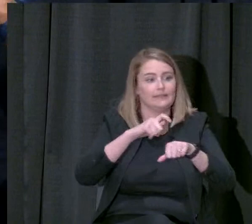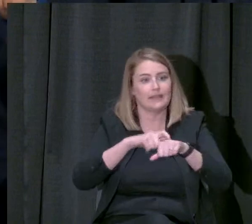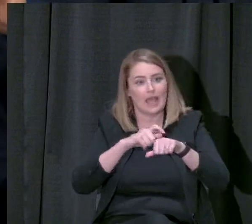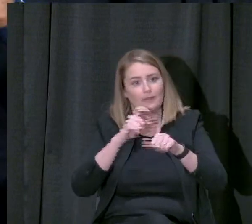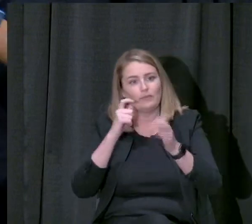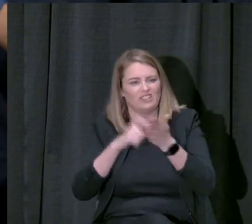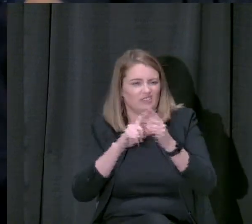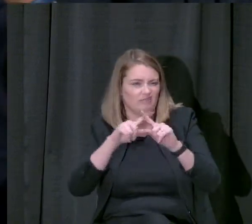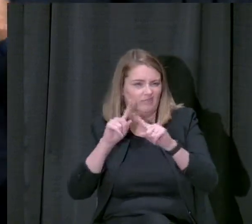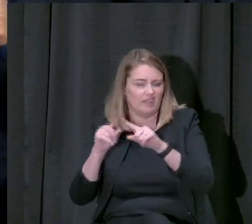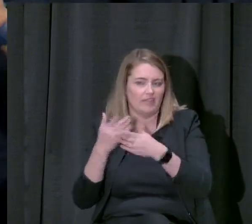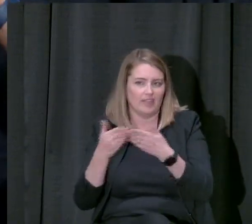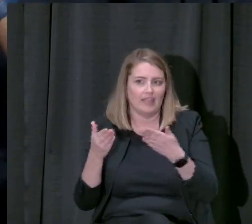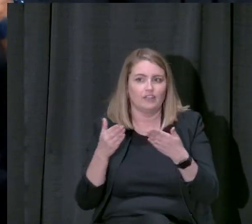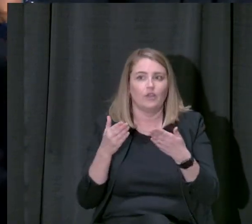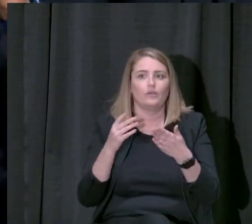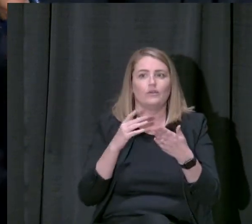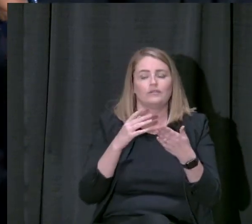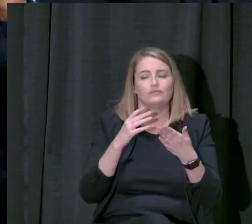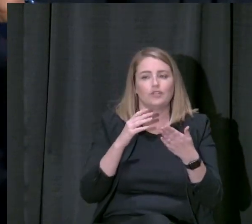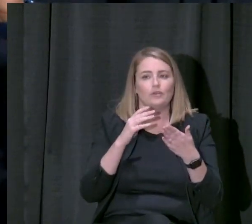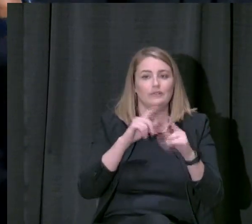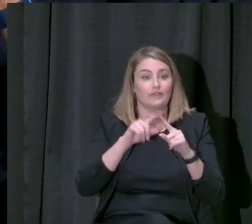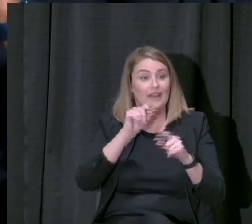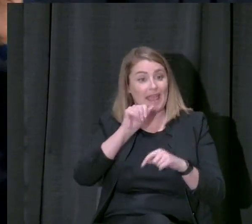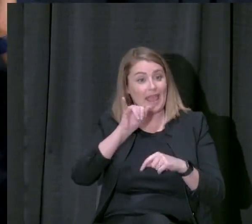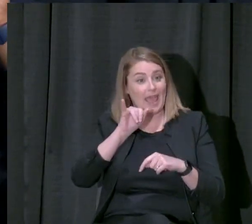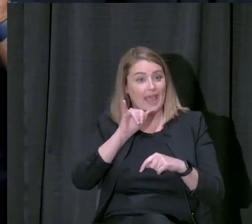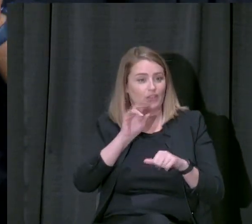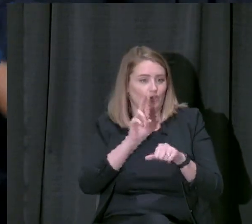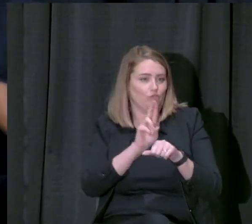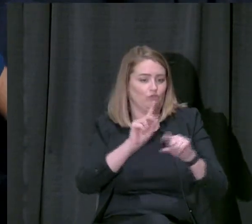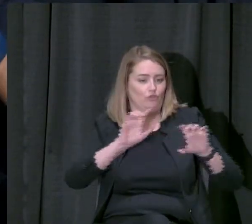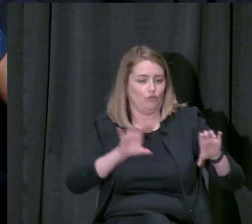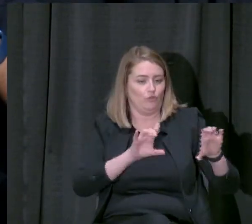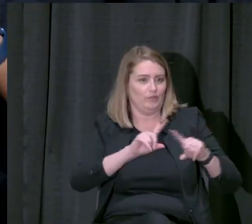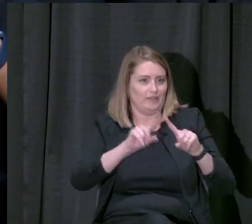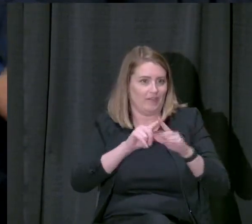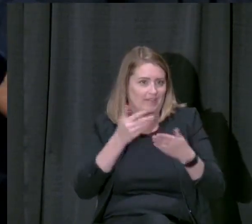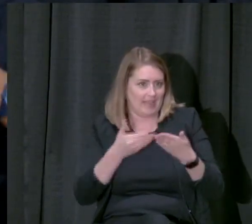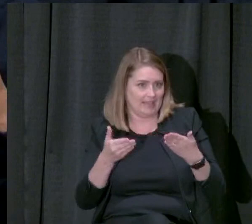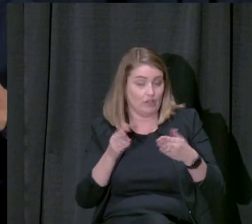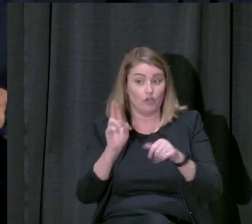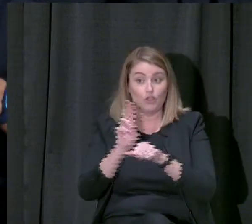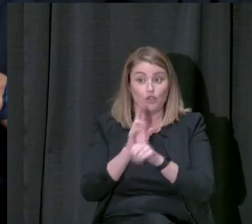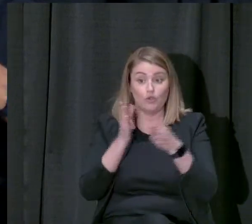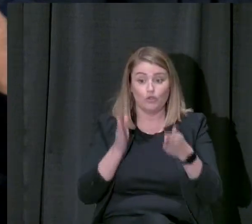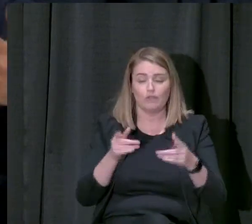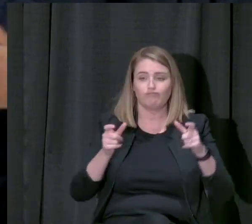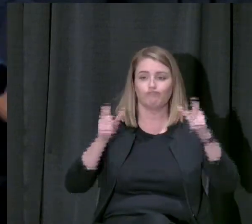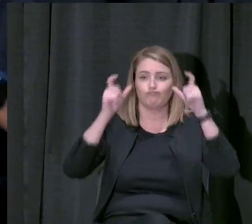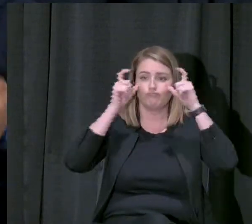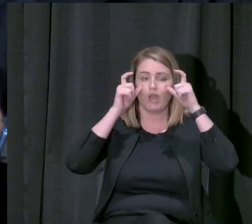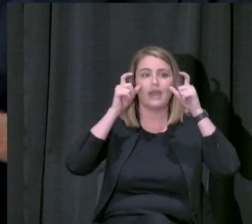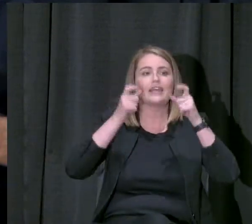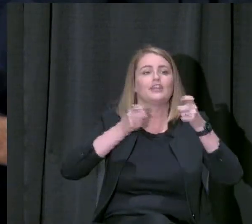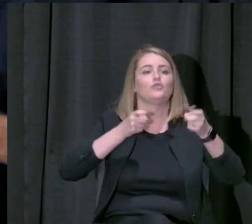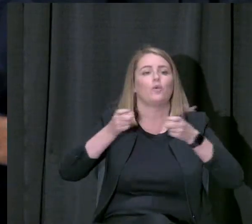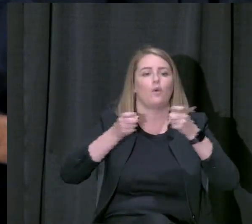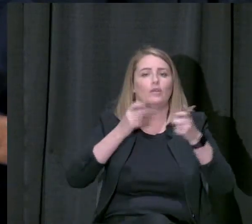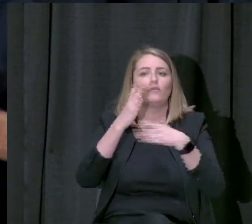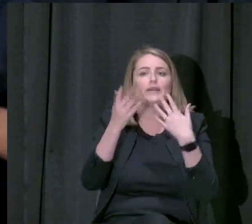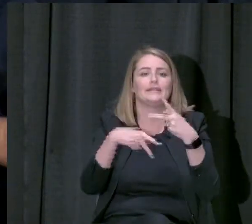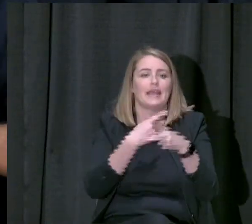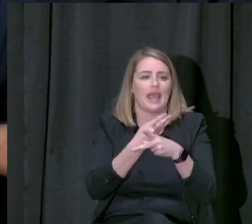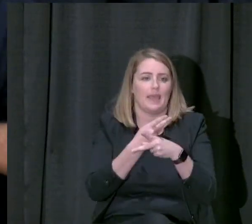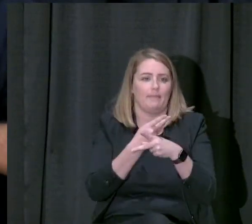AI modules that do different things. And a user is completely in control of what type of AI they want to